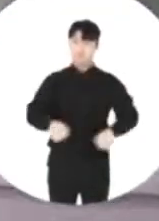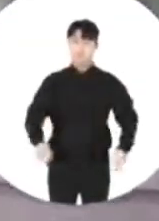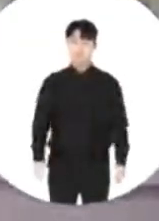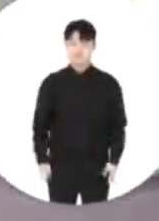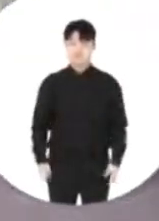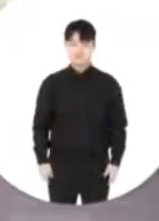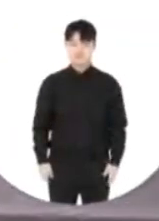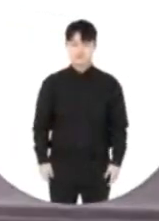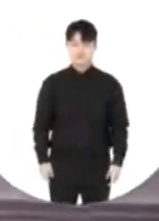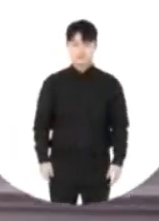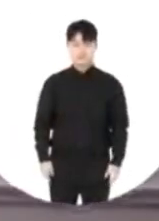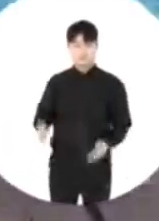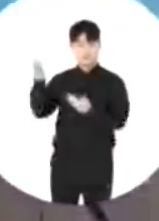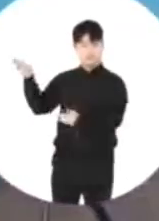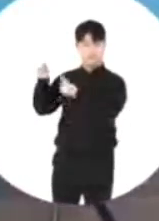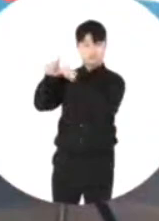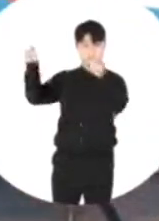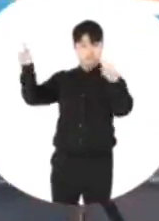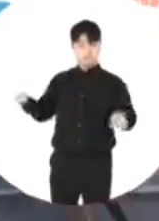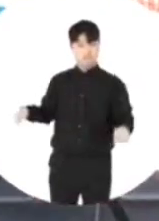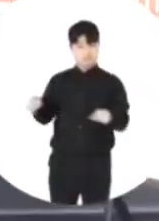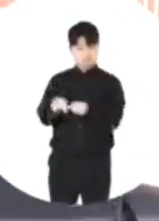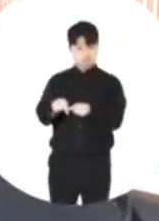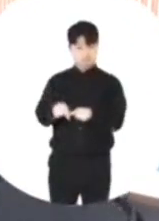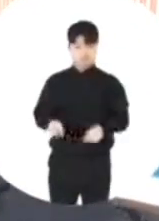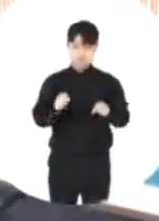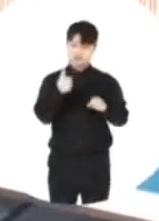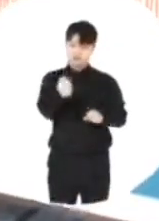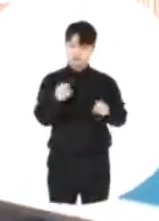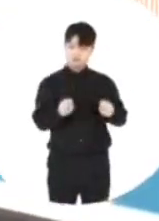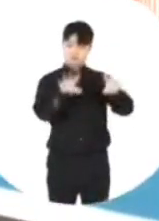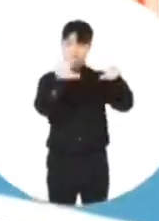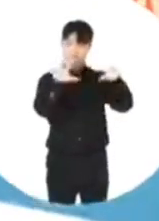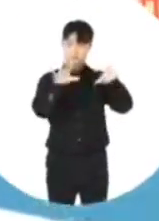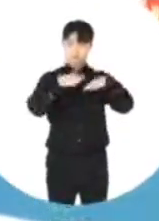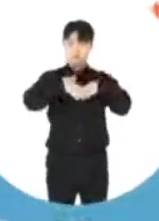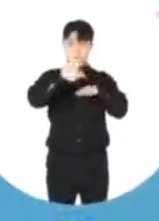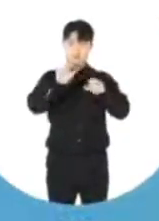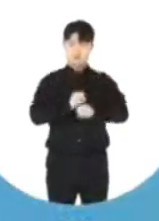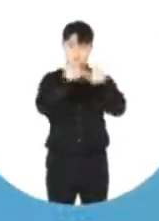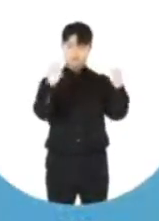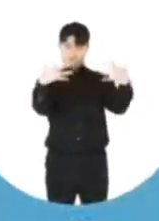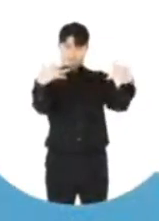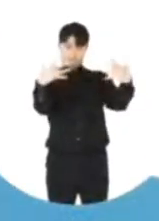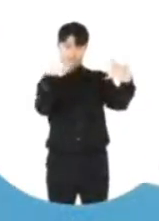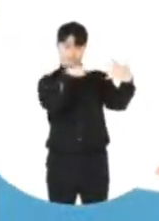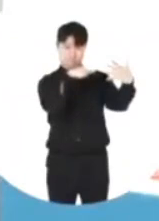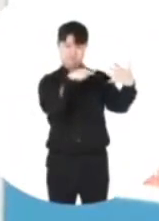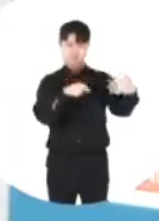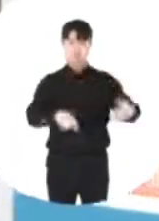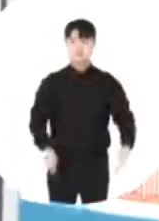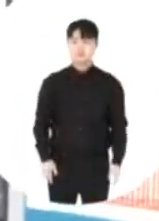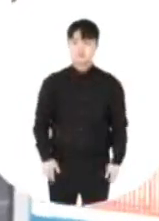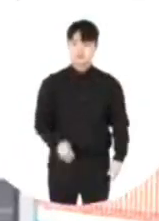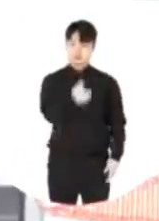lifestyle. Let's start with the frame. When turned on, you can enjoy amazing picture quality. Turn it off and the